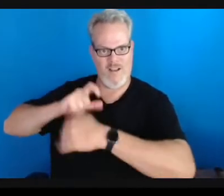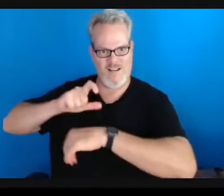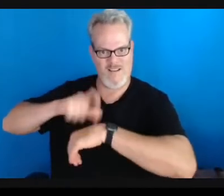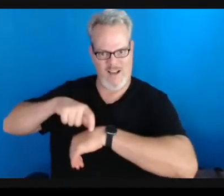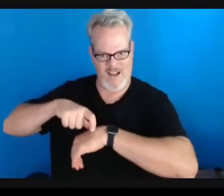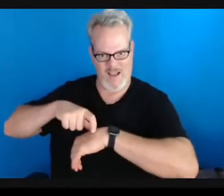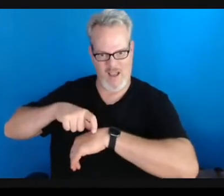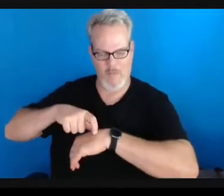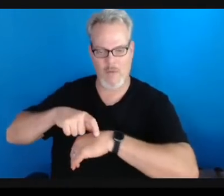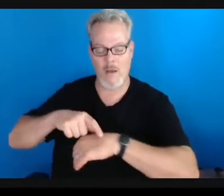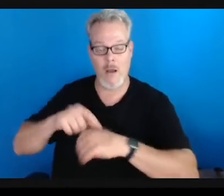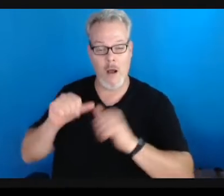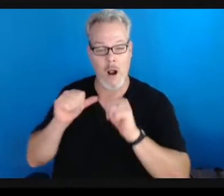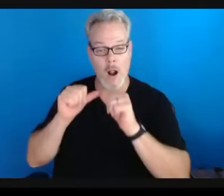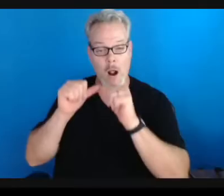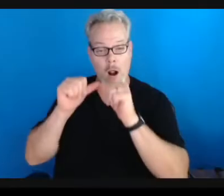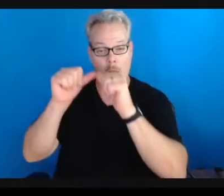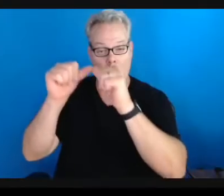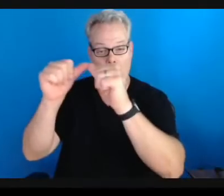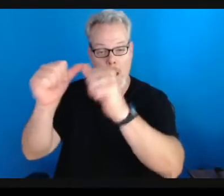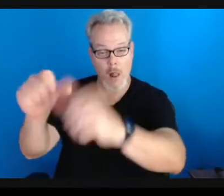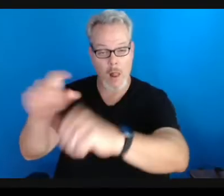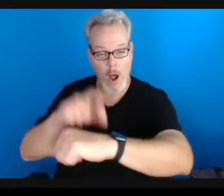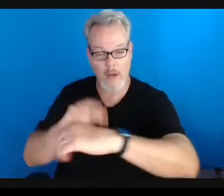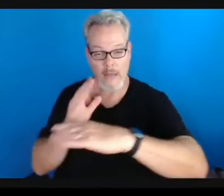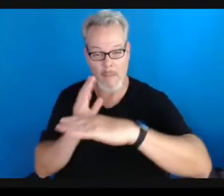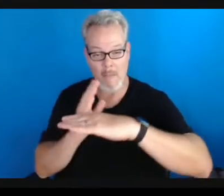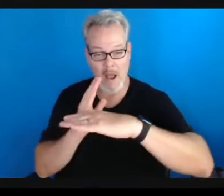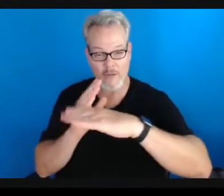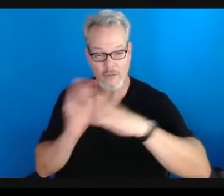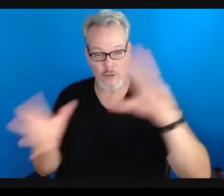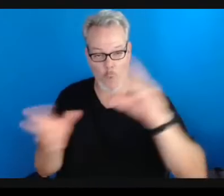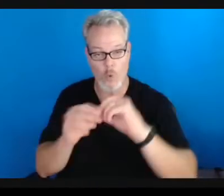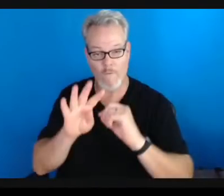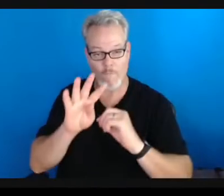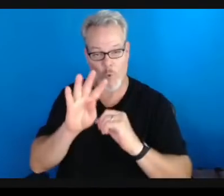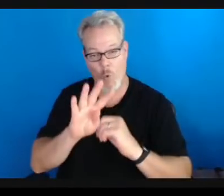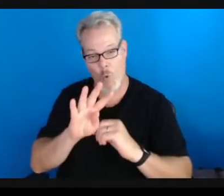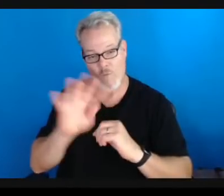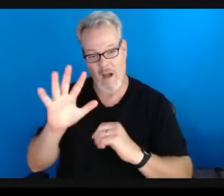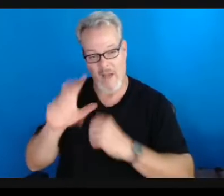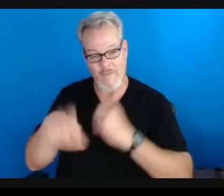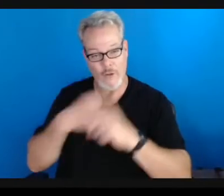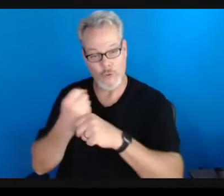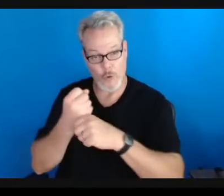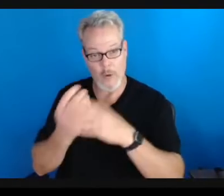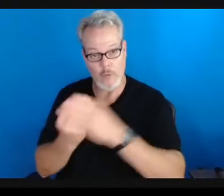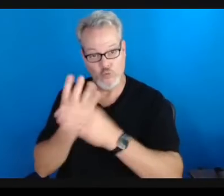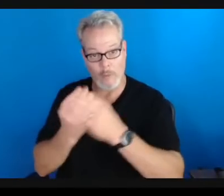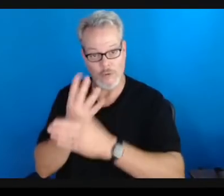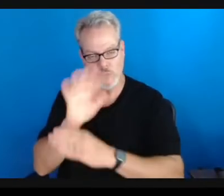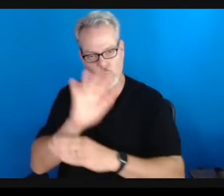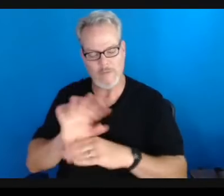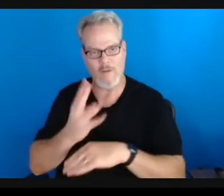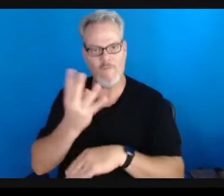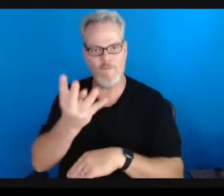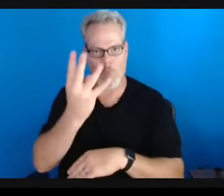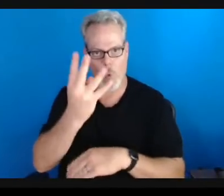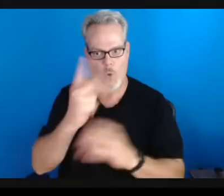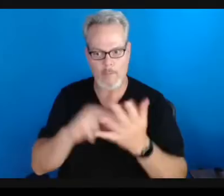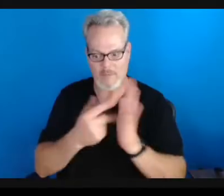the long-term average at Pu'o'o during that whole 35-year eruption was about 4. So we're double that here as far as our rate of